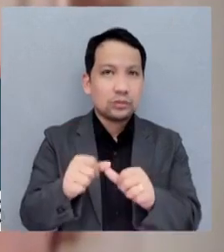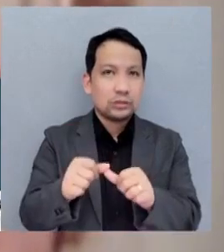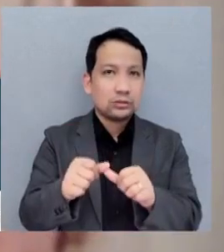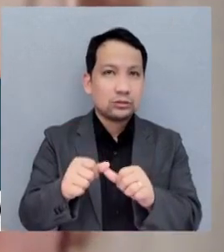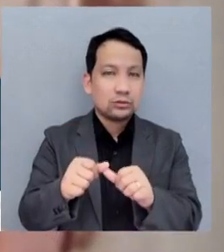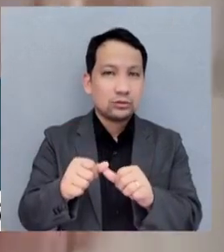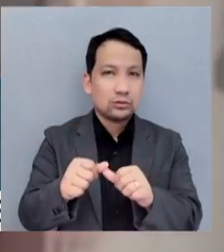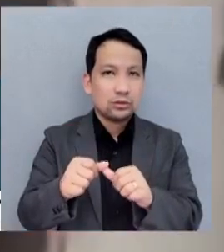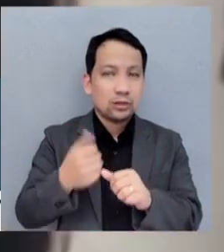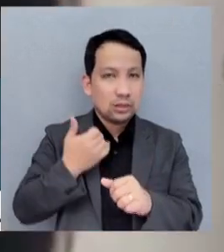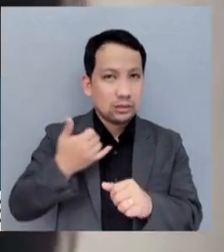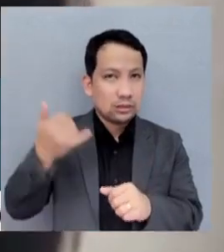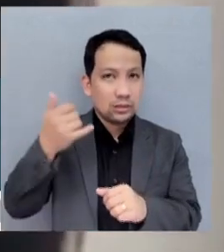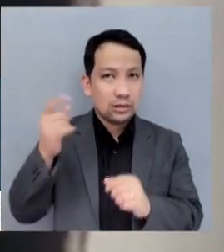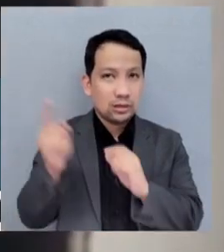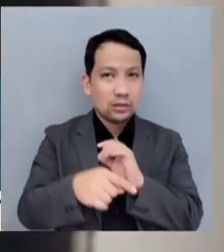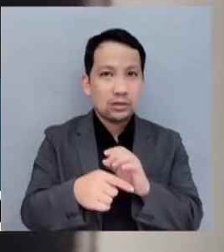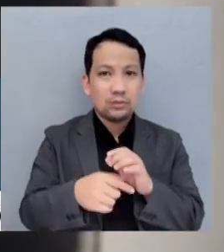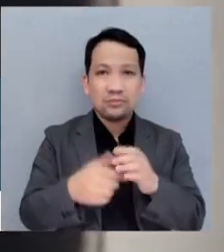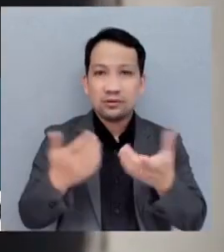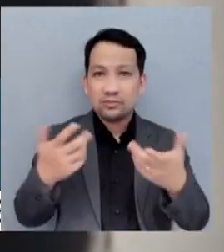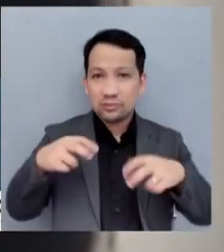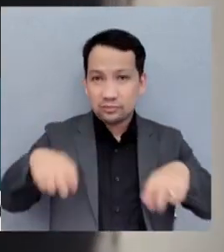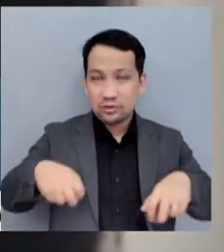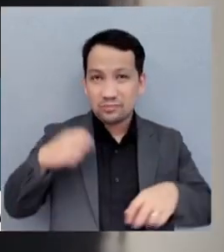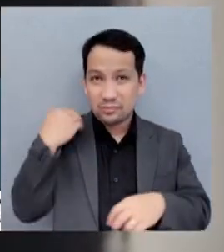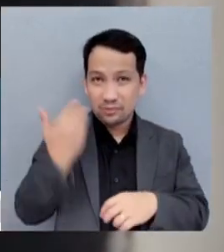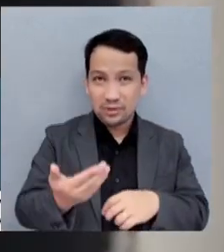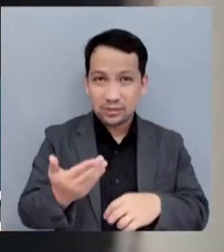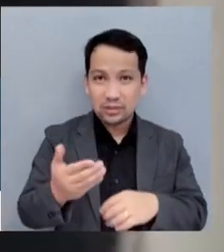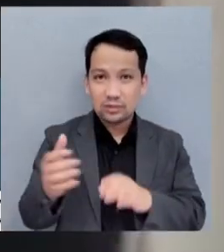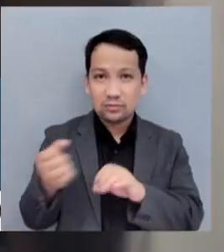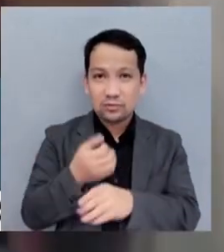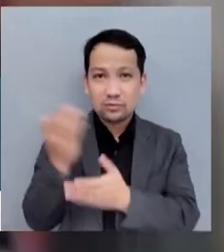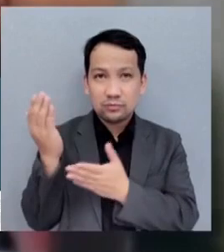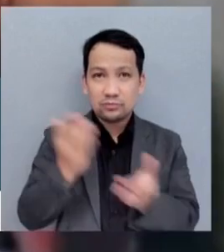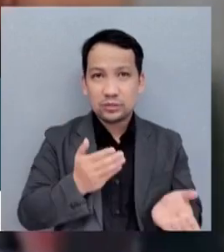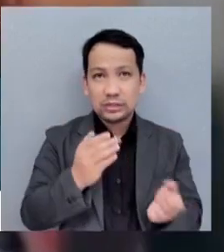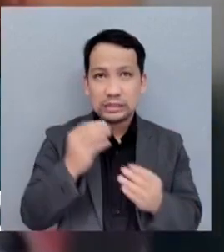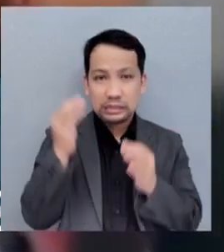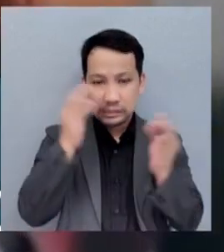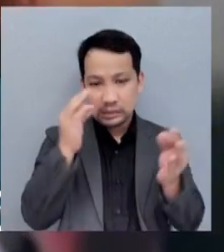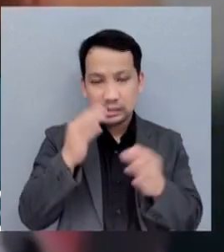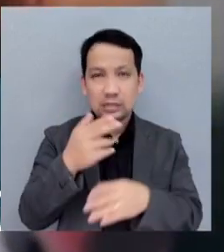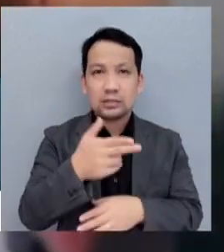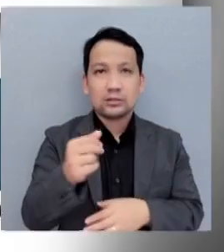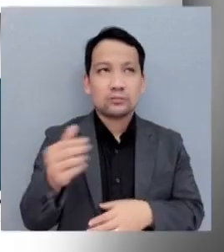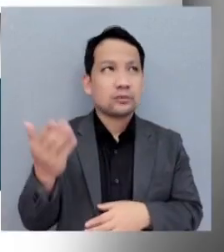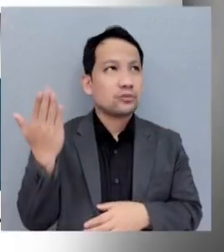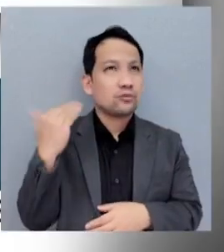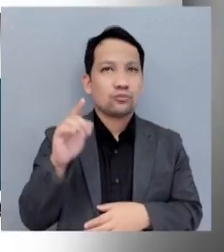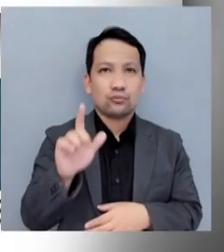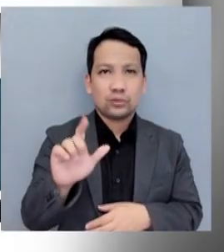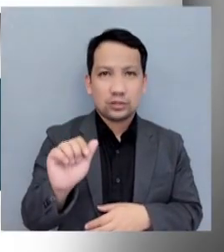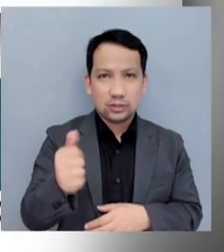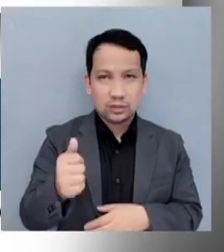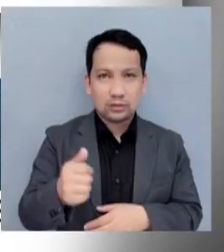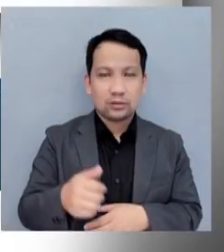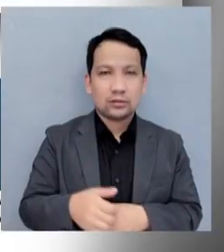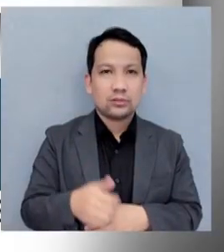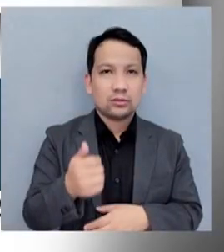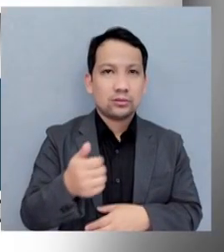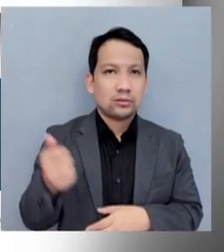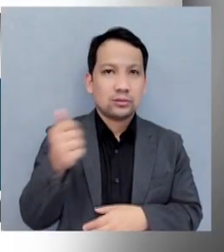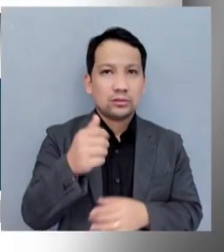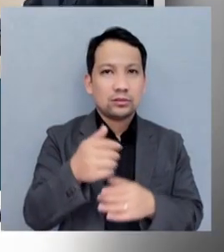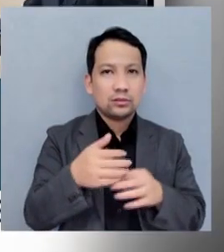a Filipina death row convict who was sentenced to death for allegedly bringing illegal drugs to Indonesia in 2010. Several top diplomats in the